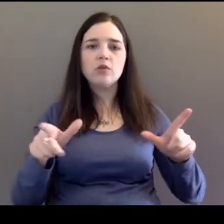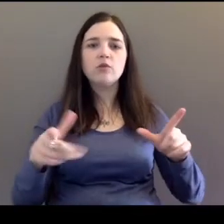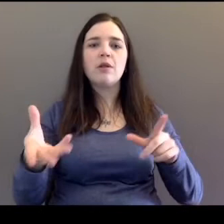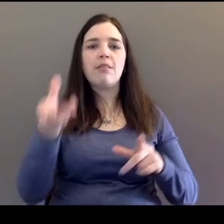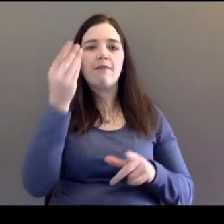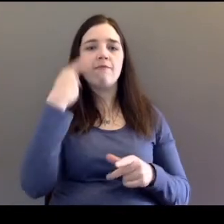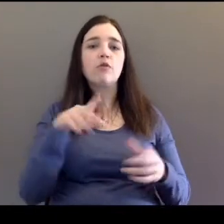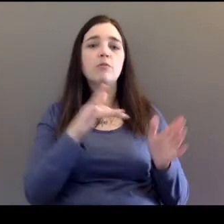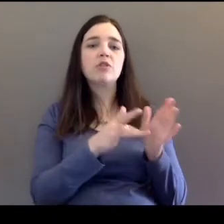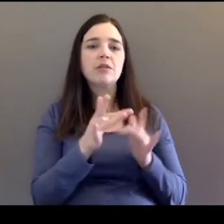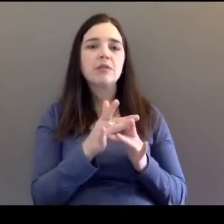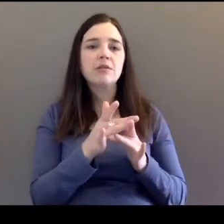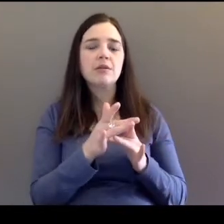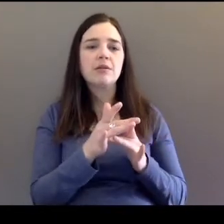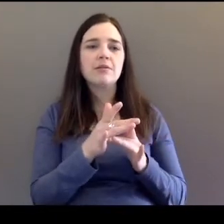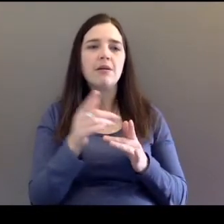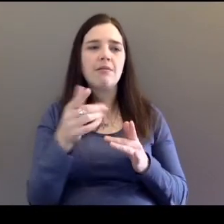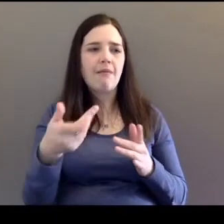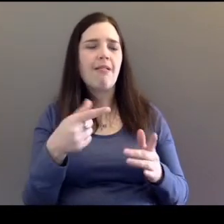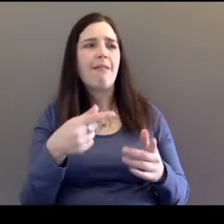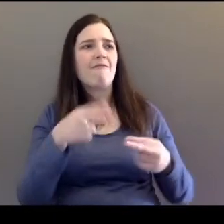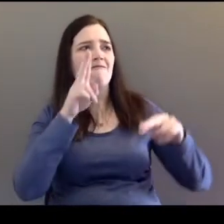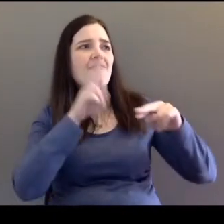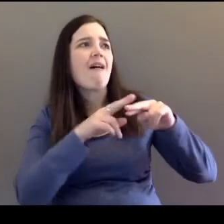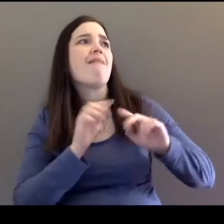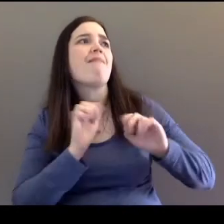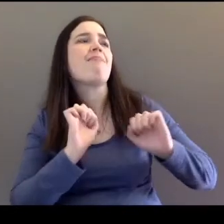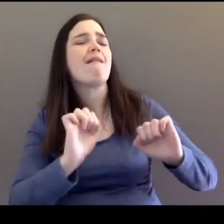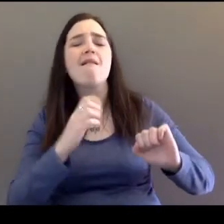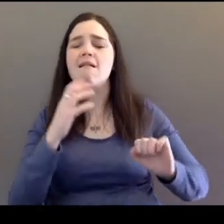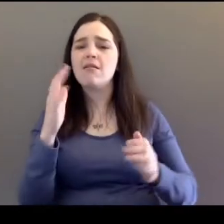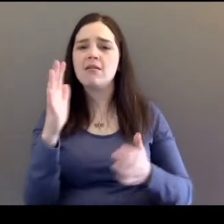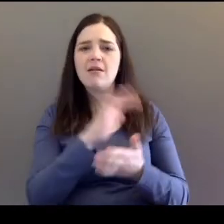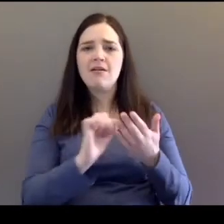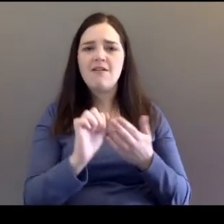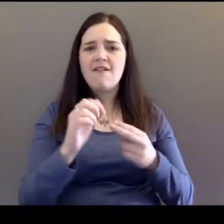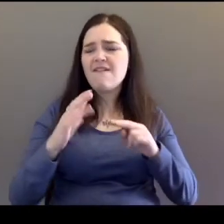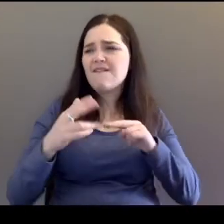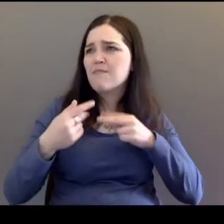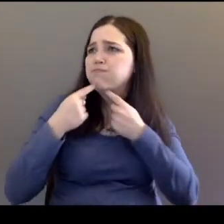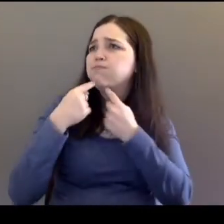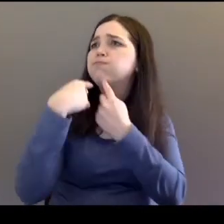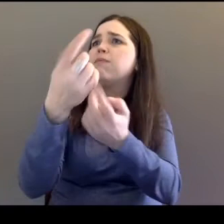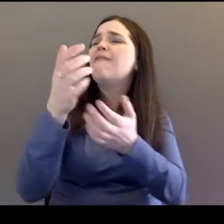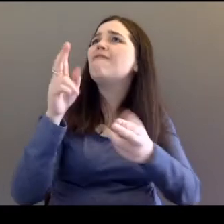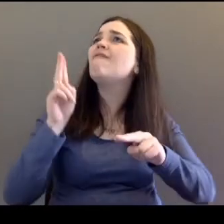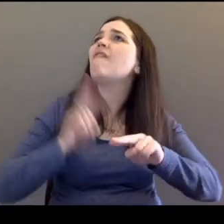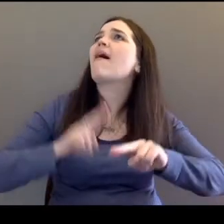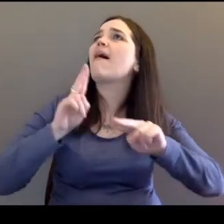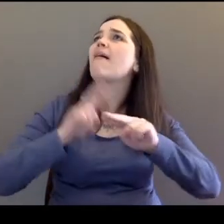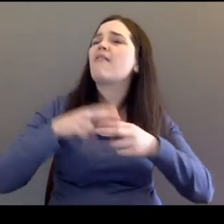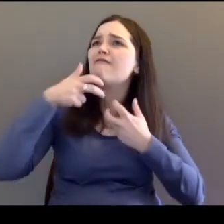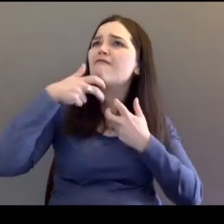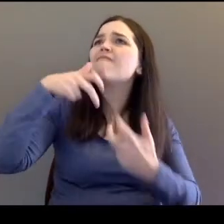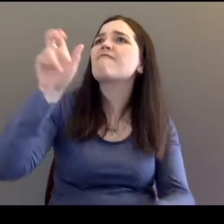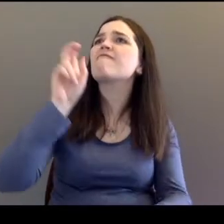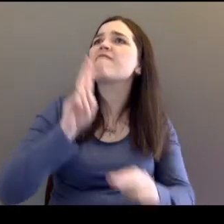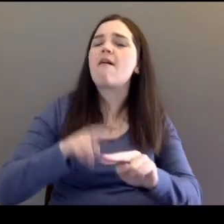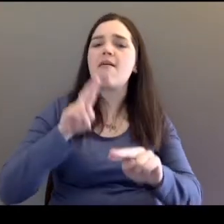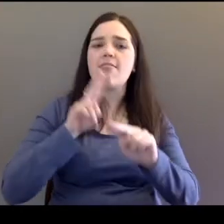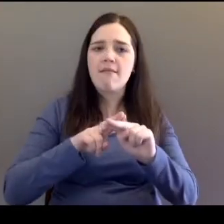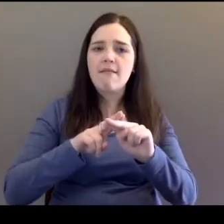Jesus, to cry out, Abba. The Spirit does it in our hearts, that we cry out this relationship with God as Father,